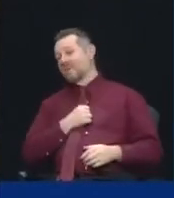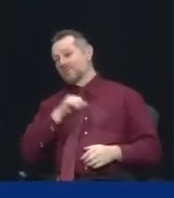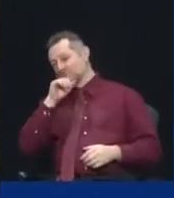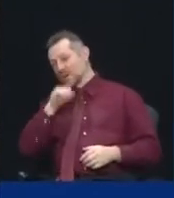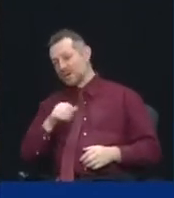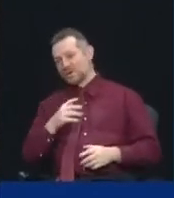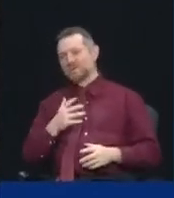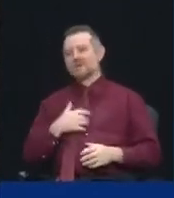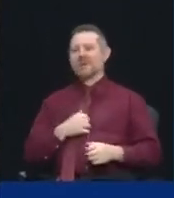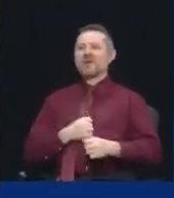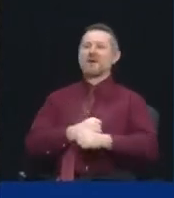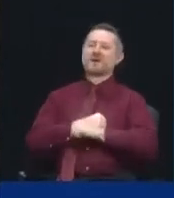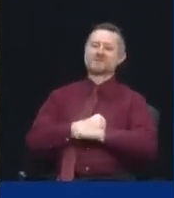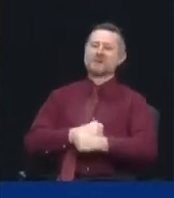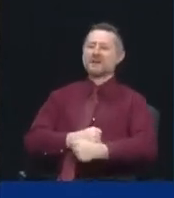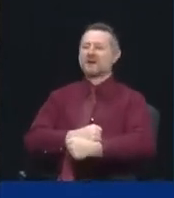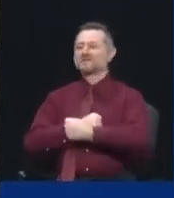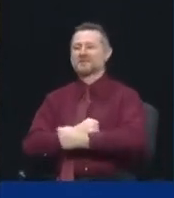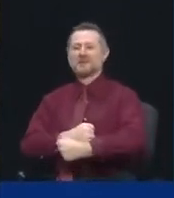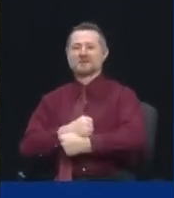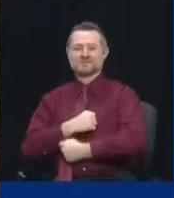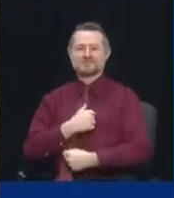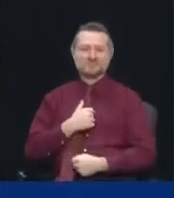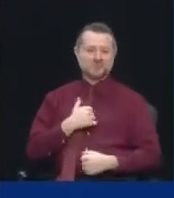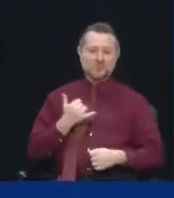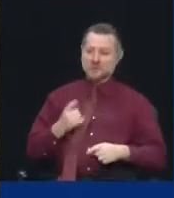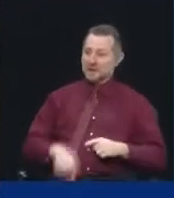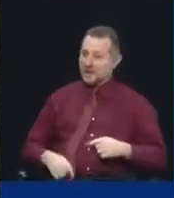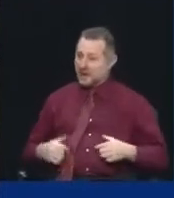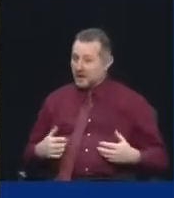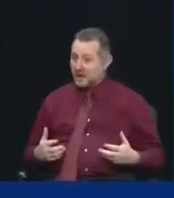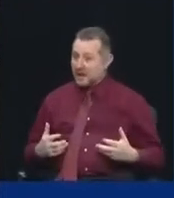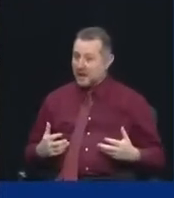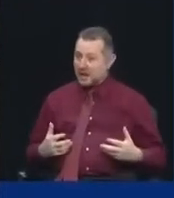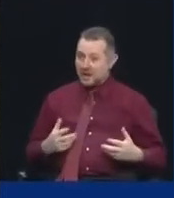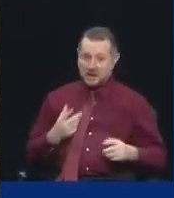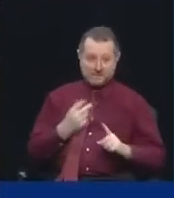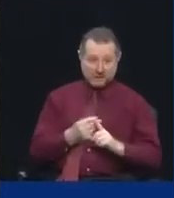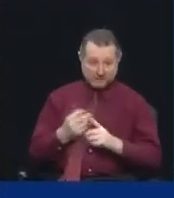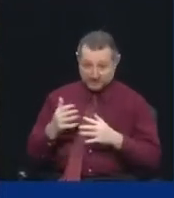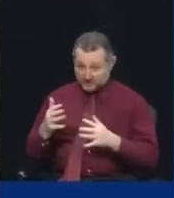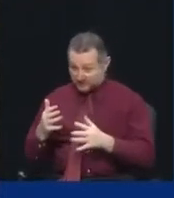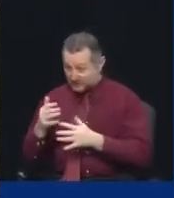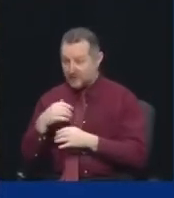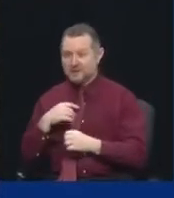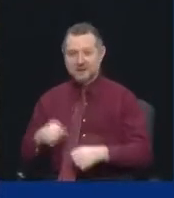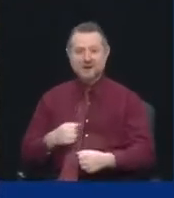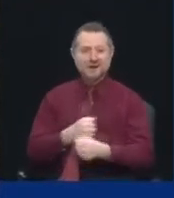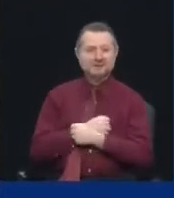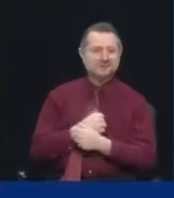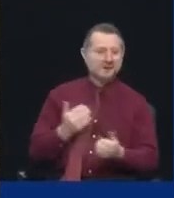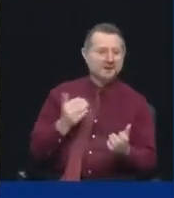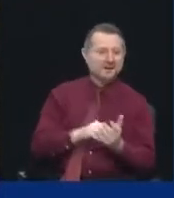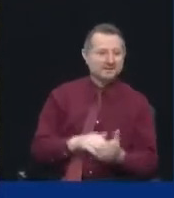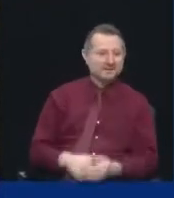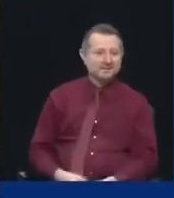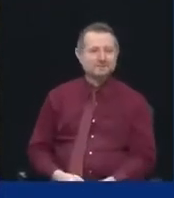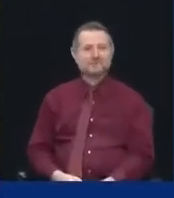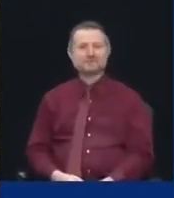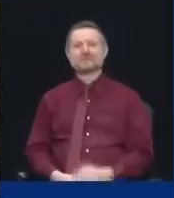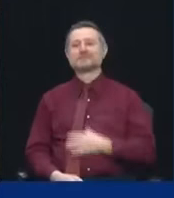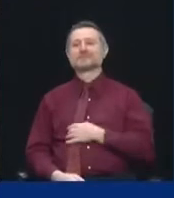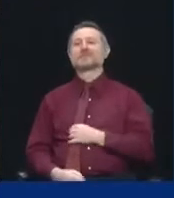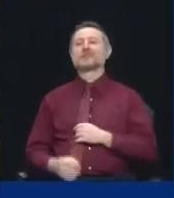community. And so we can get back to hugging as soon as we can get our vaccinations. So we all know it's not just easy telling people